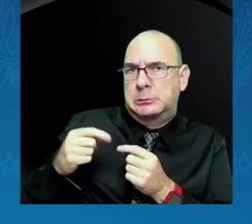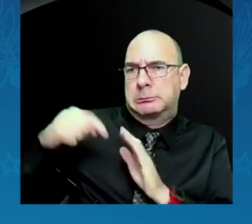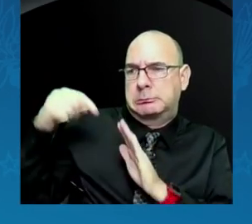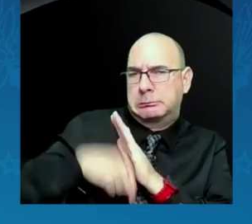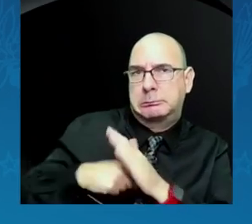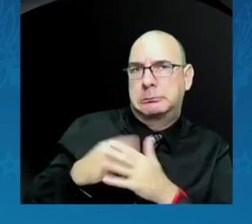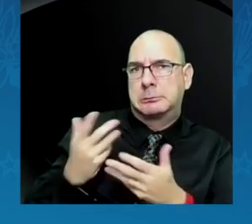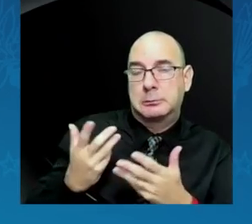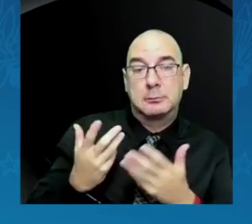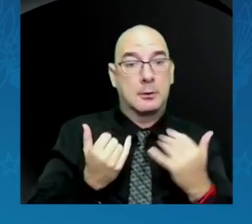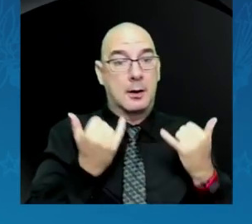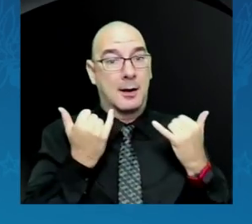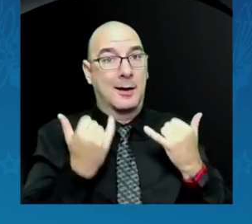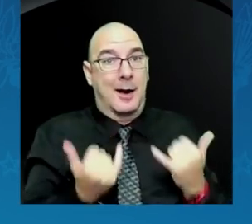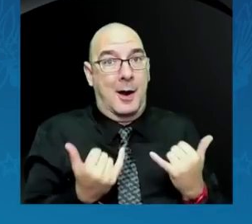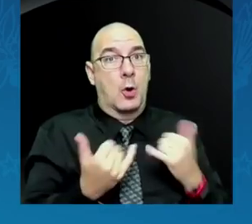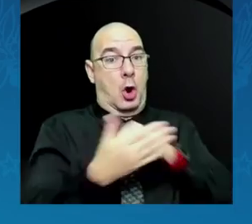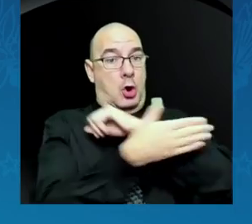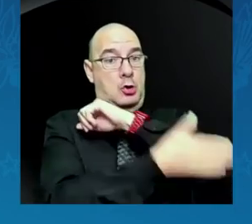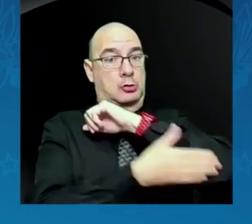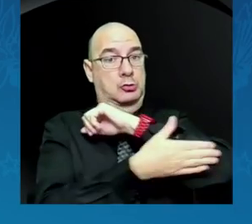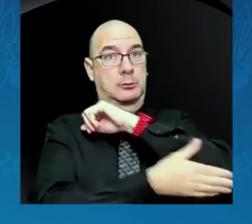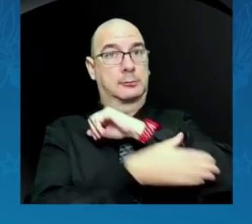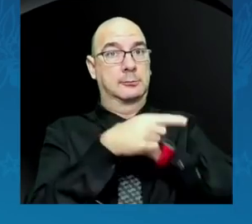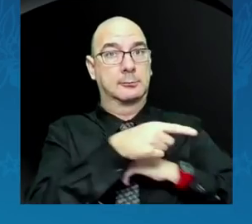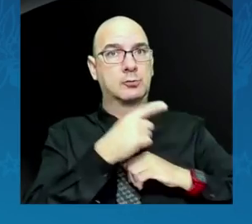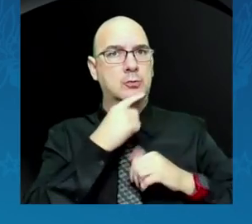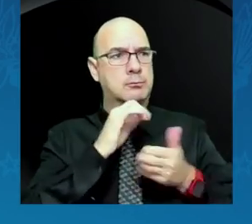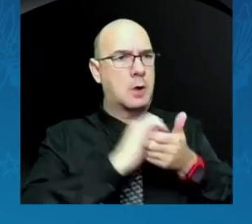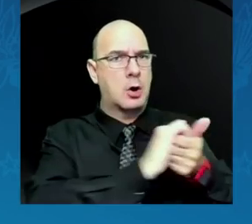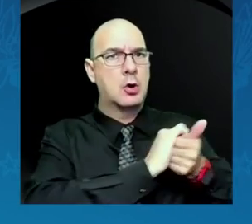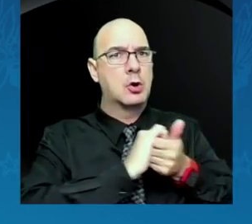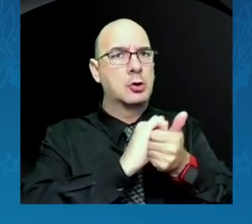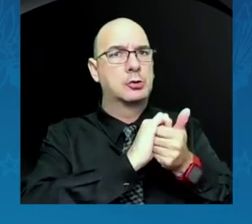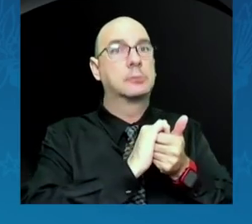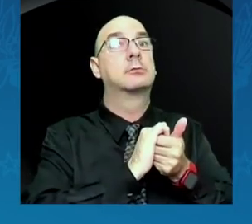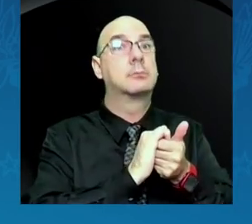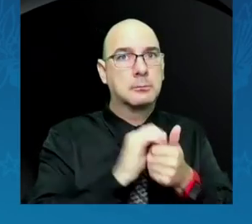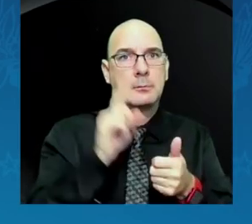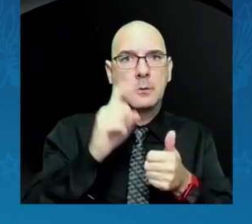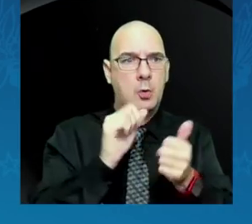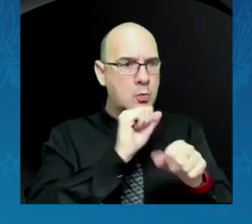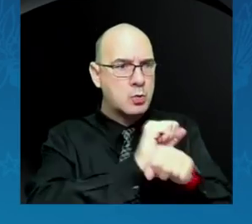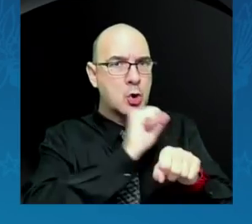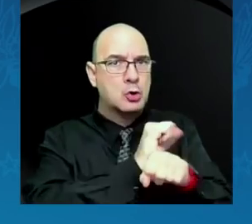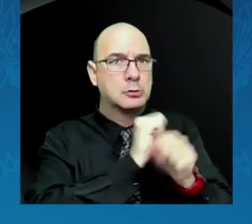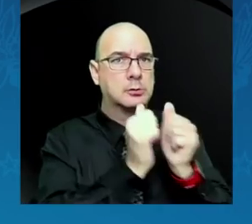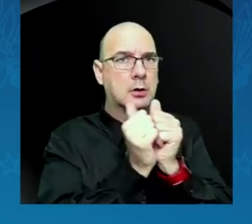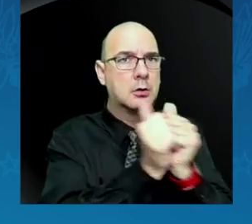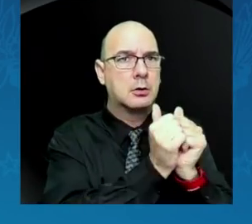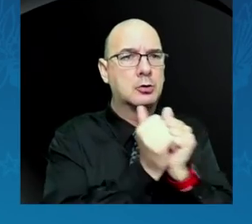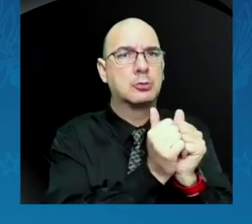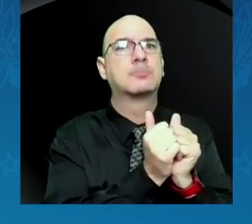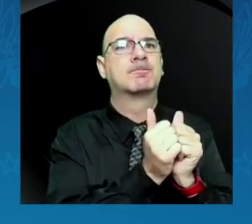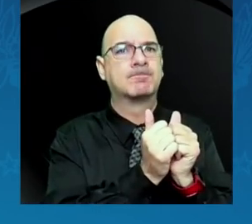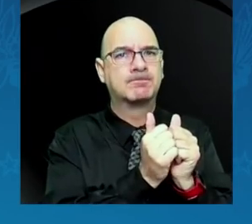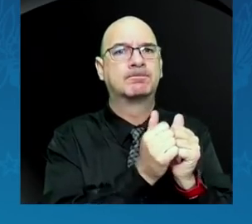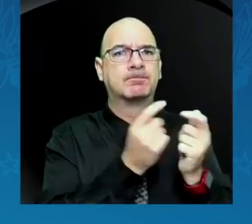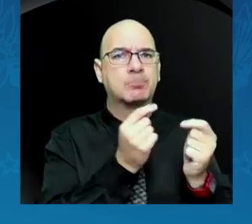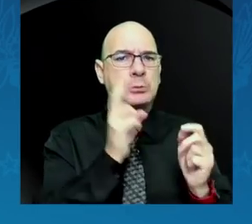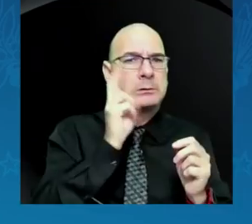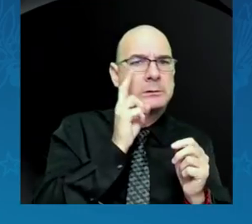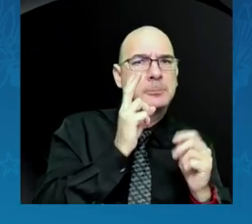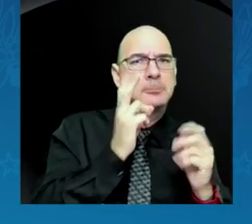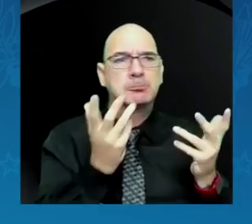are partners and allies, we must together, work together to see where we are, where we